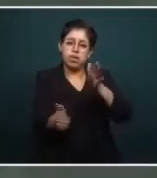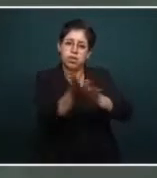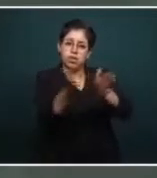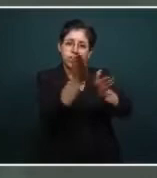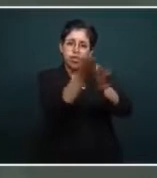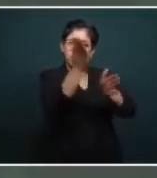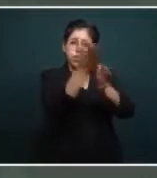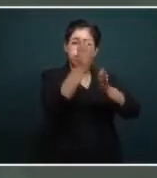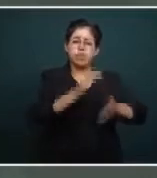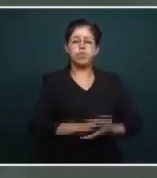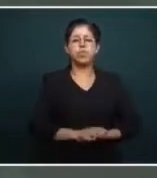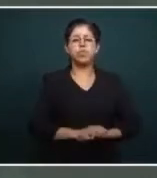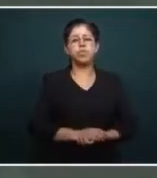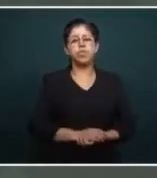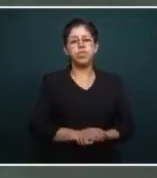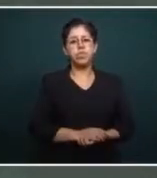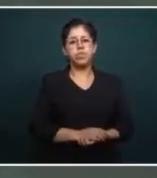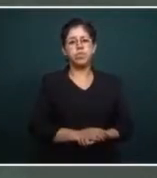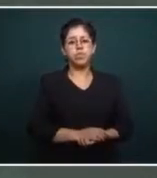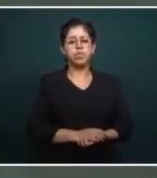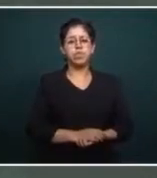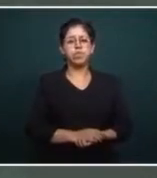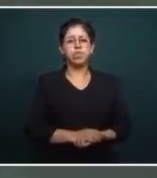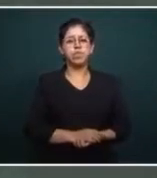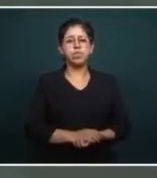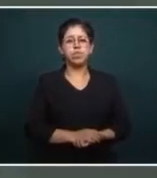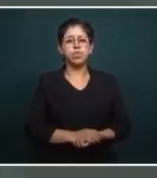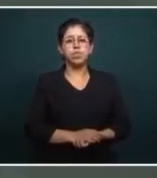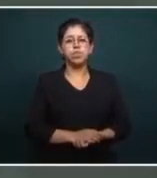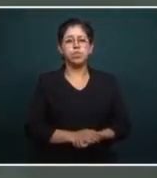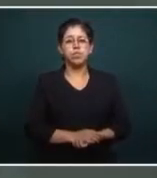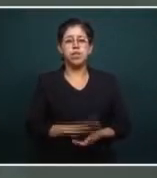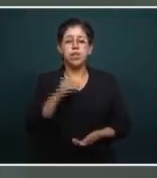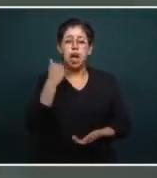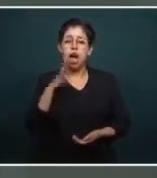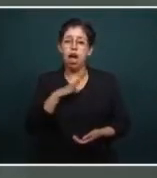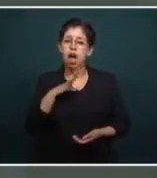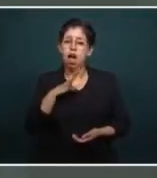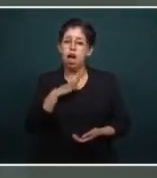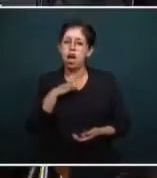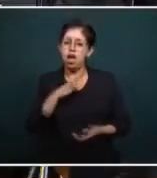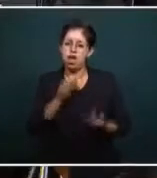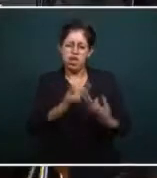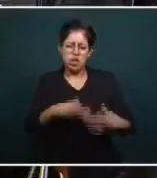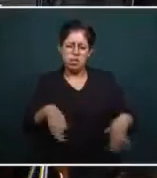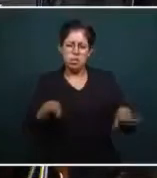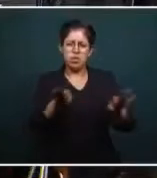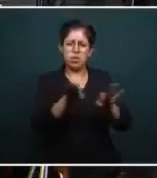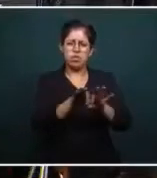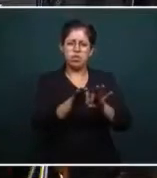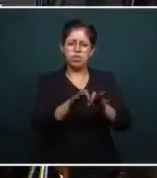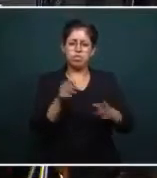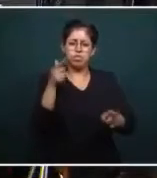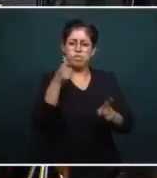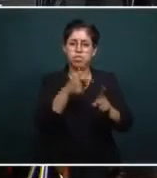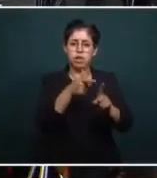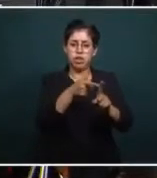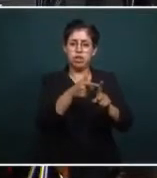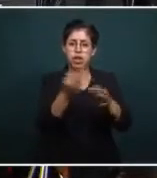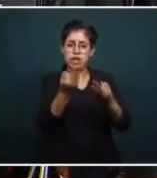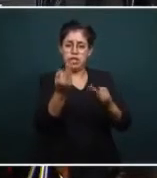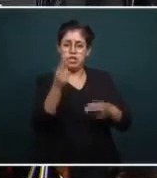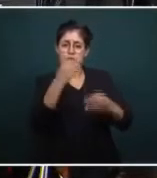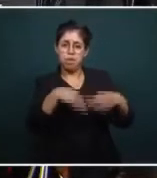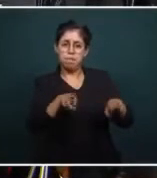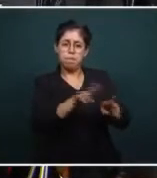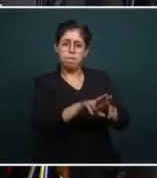dando prioridad we're giving priority para que se to invierta bien el invest presupuesto. the Van a